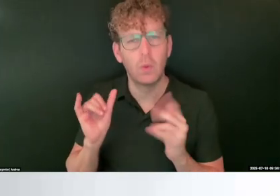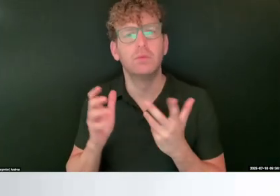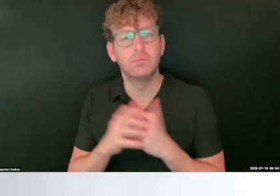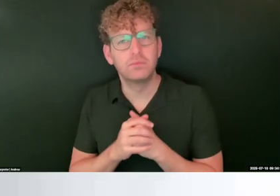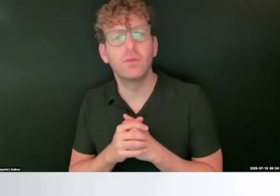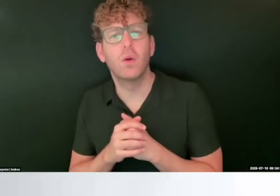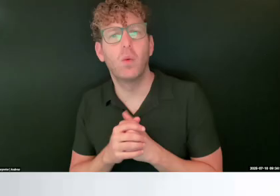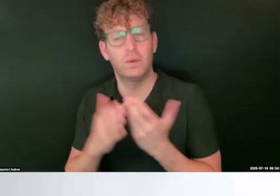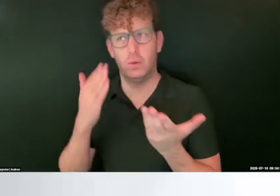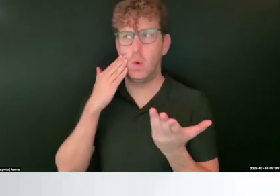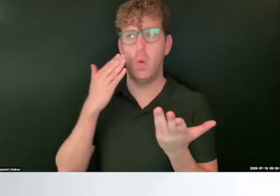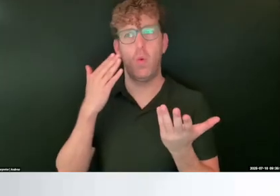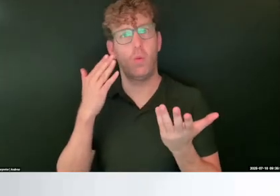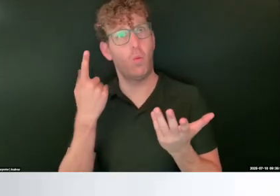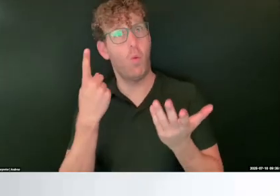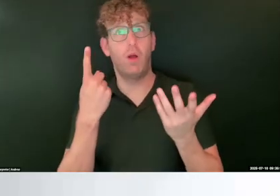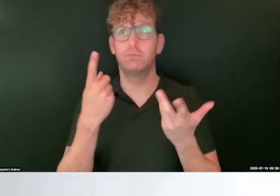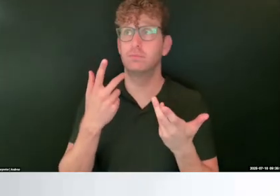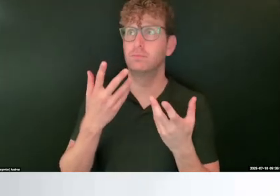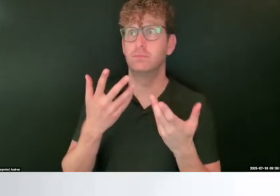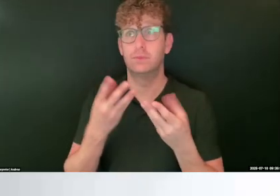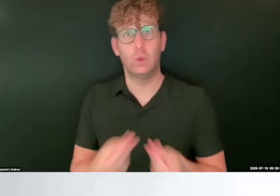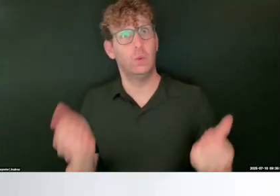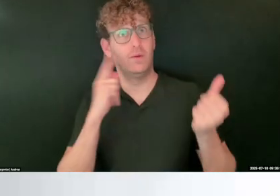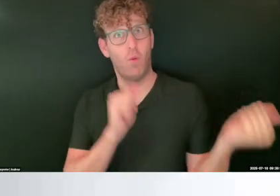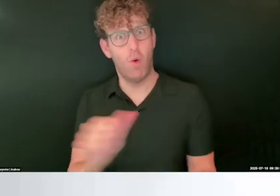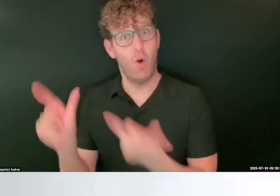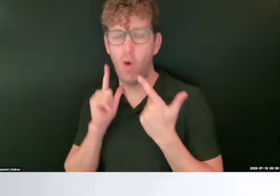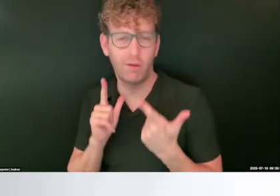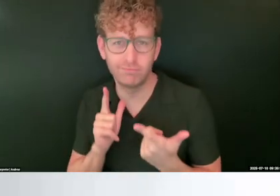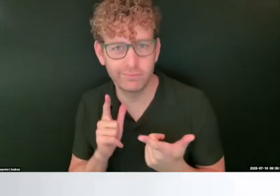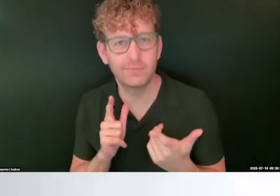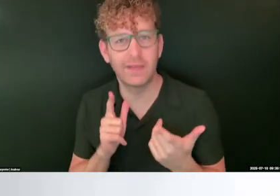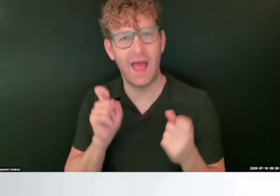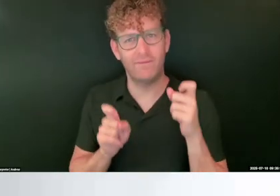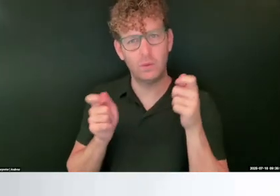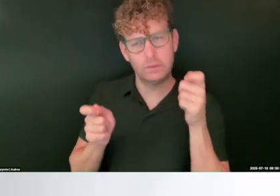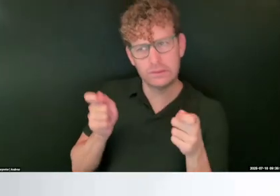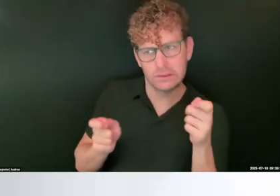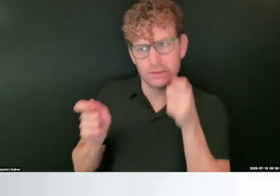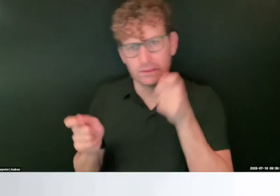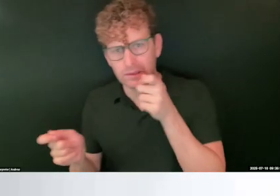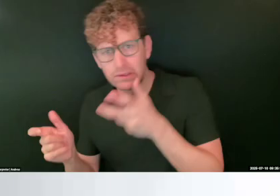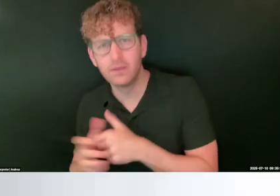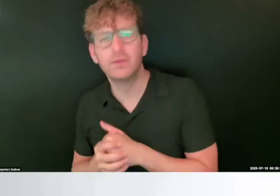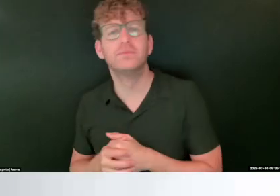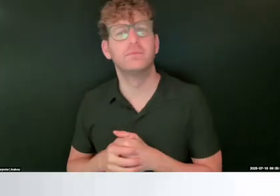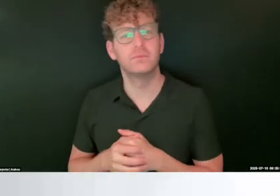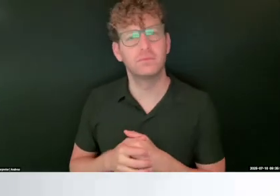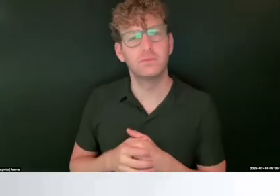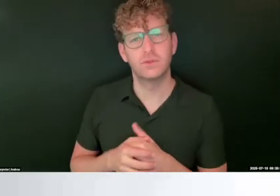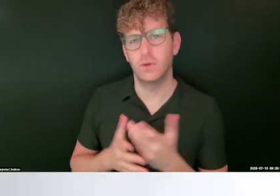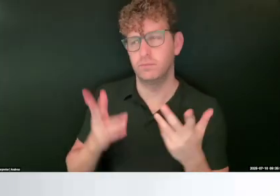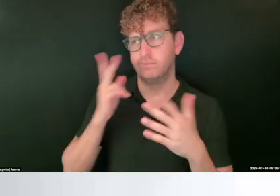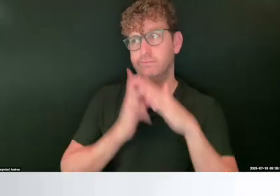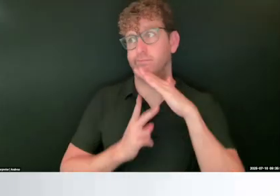but by bringing alignment where appropriate, we will create resiliency and stability as we weather an unpredictable market and